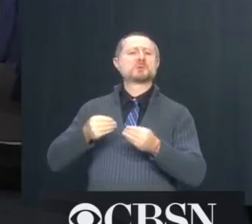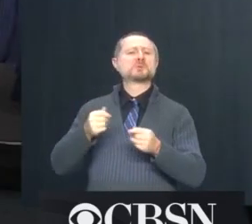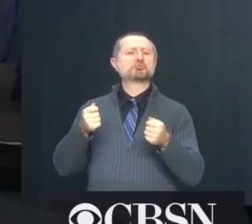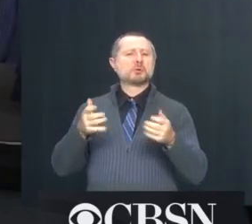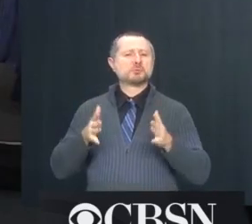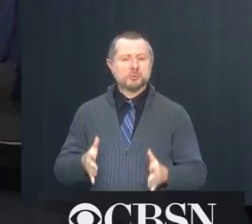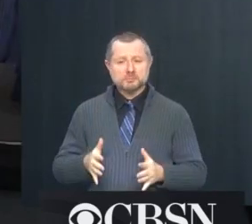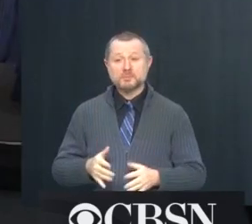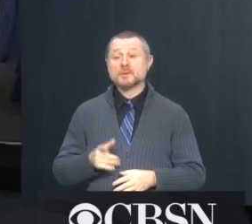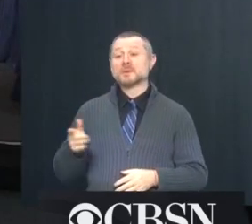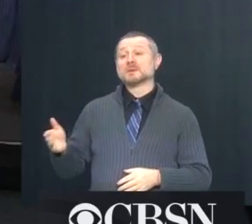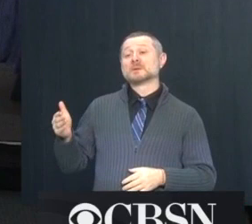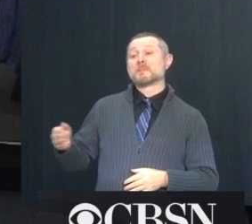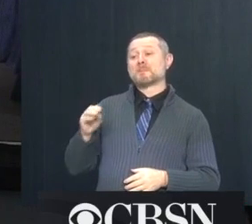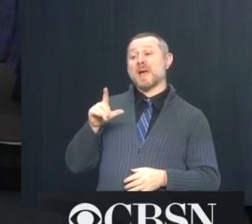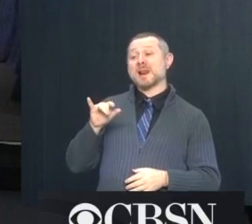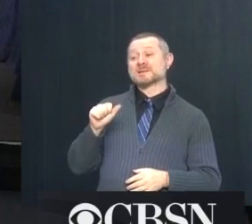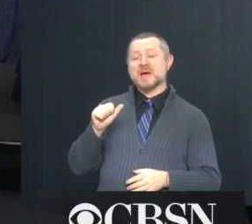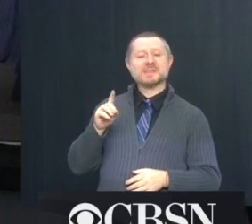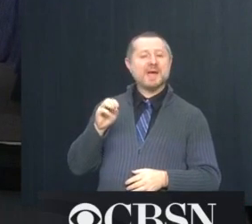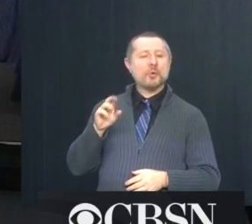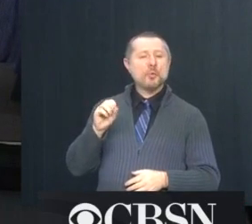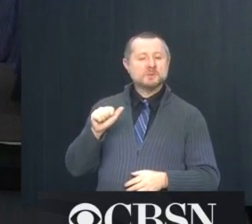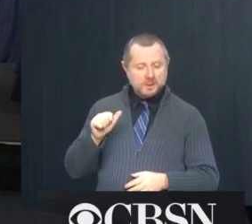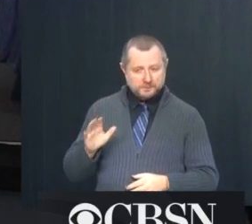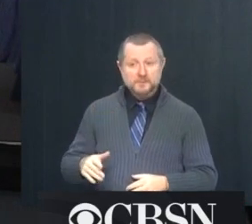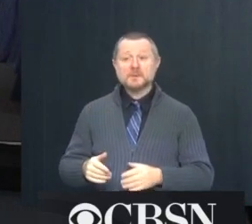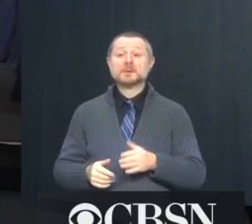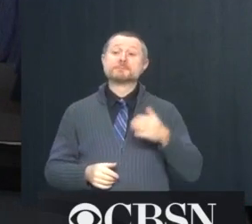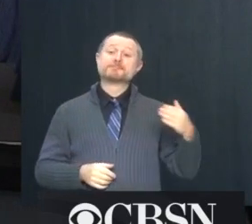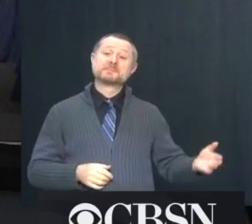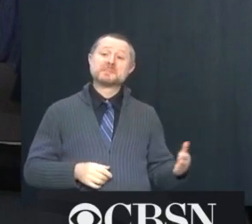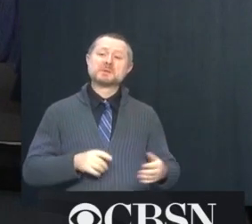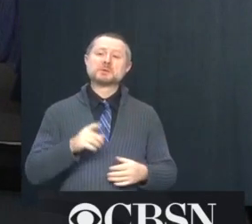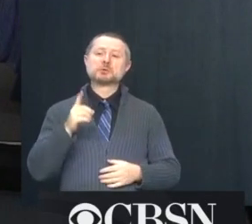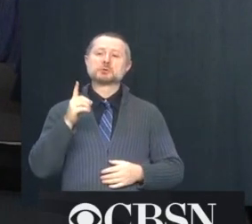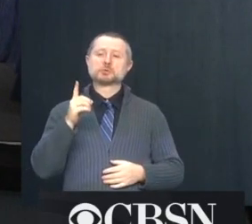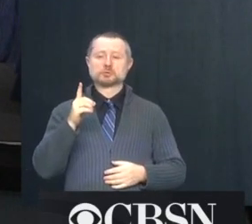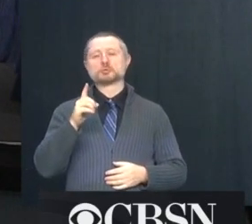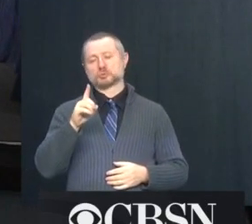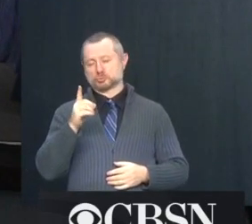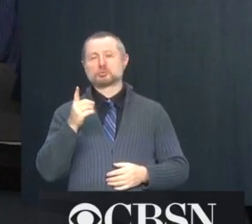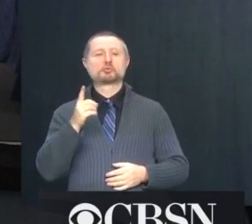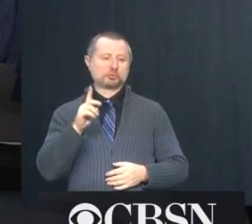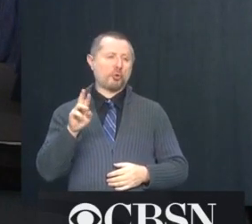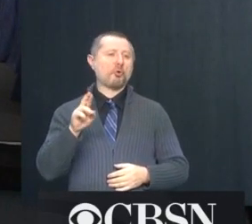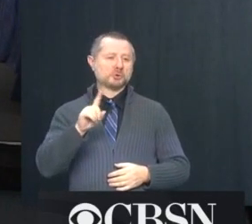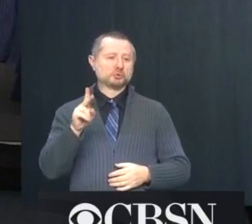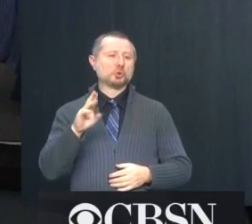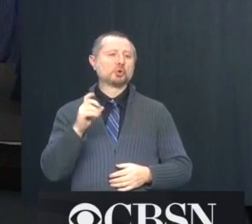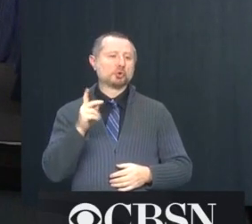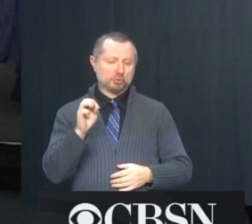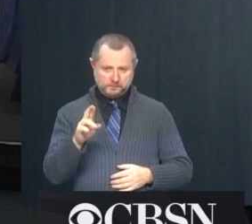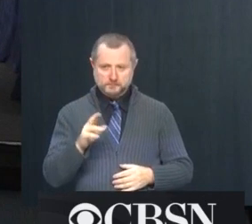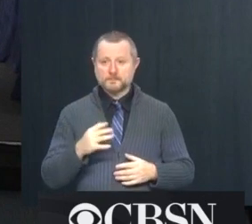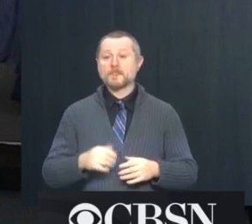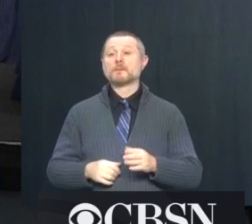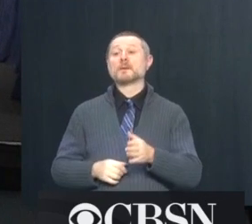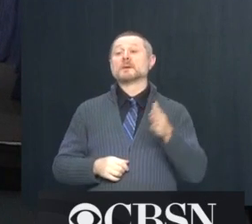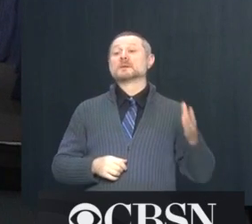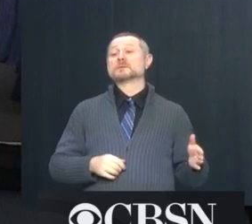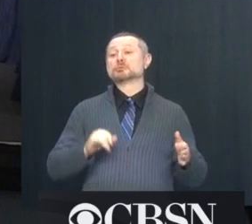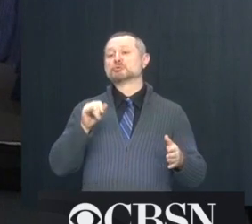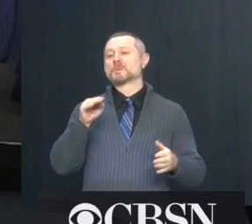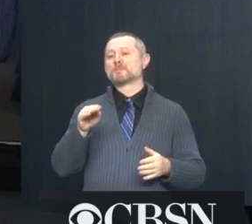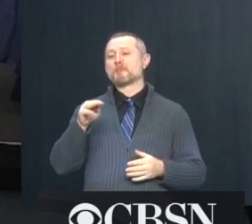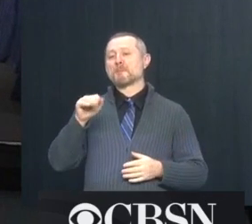DeRosa, Secretary to the Governor. My immediate left, Dr. Howard Zucker, Commissioner of the Department of Health. To his left, Jim